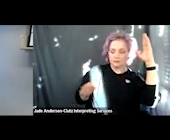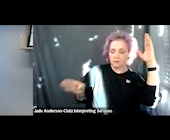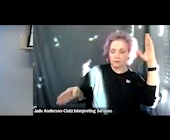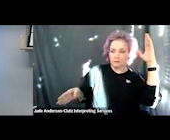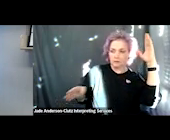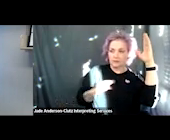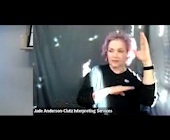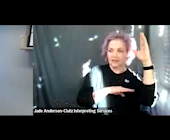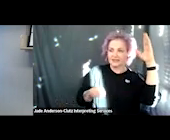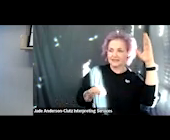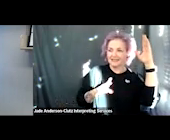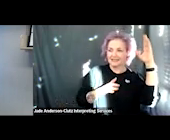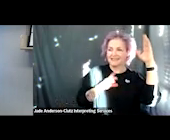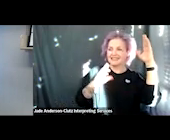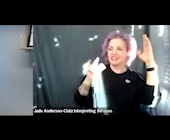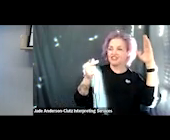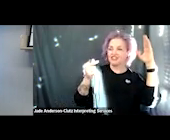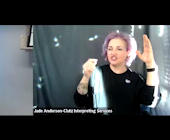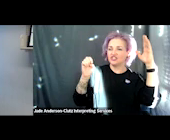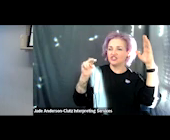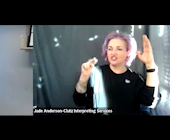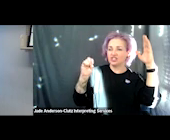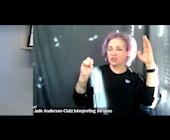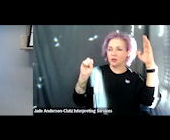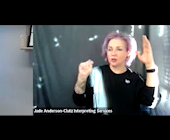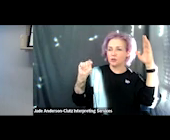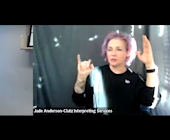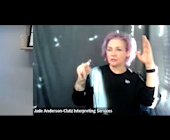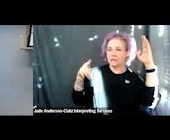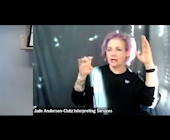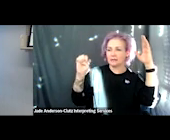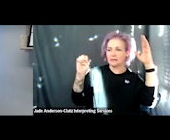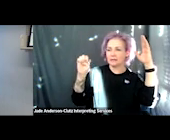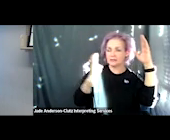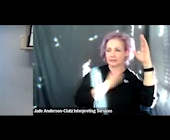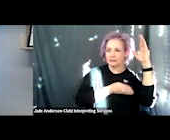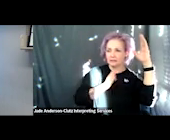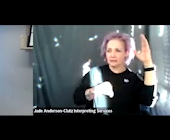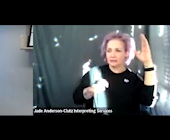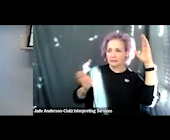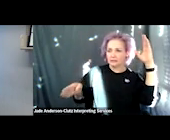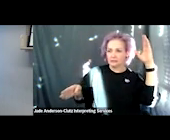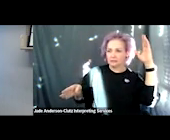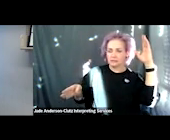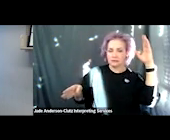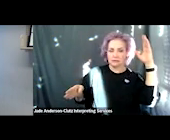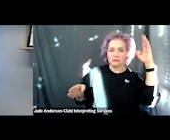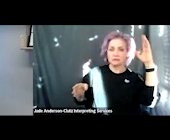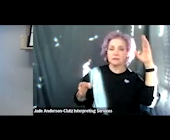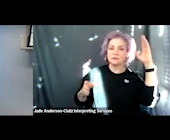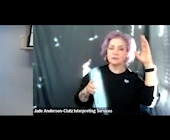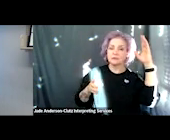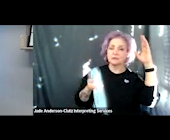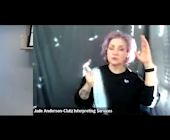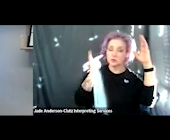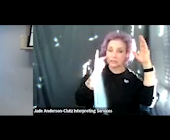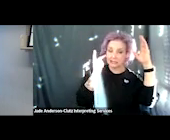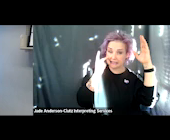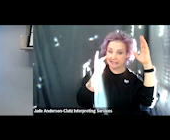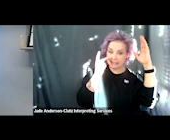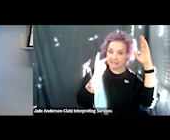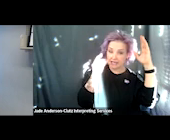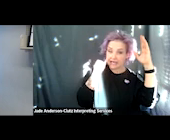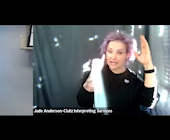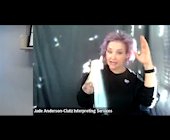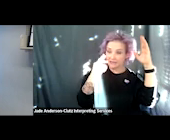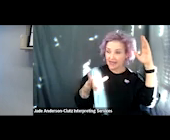And what you see here is in adolescent males, the sensitization increases due to the knockout of the